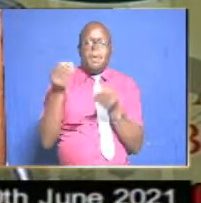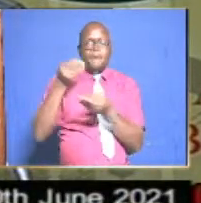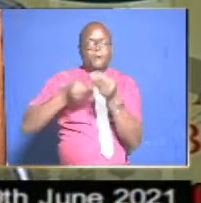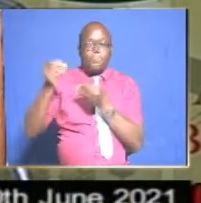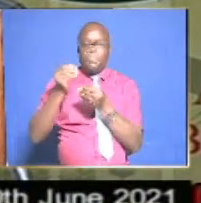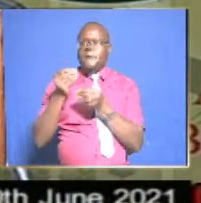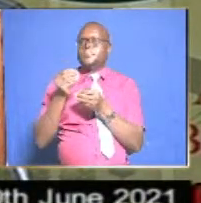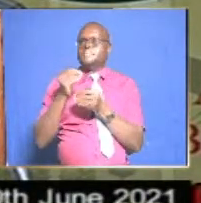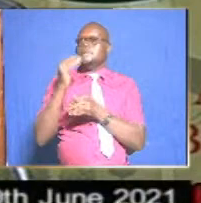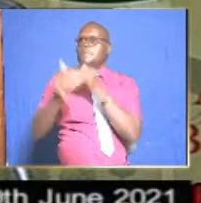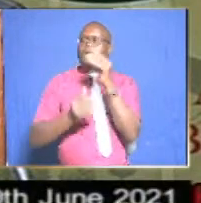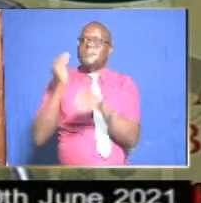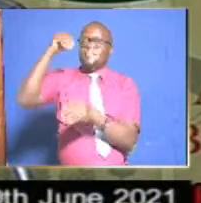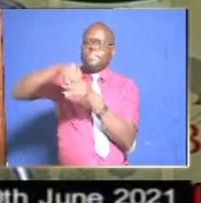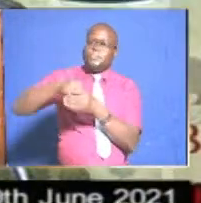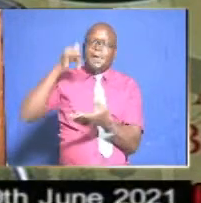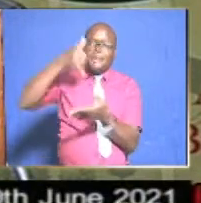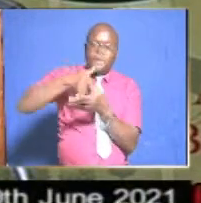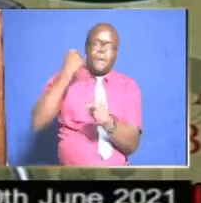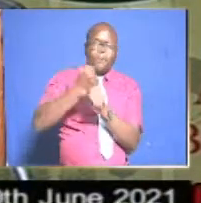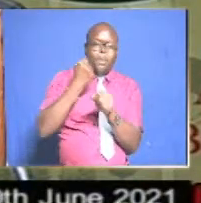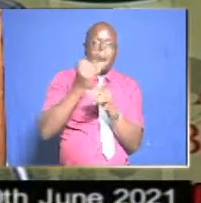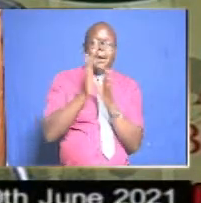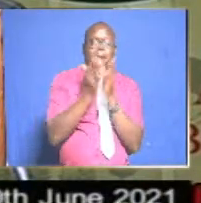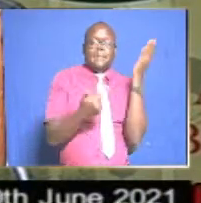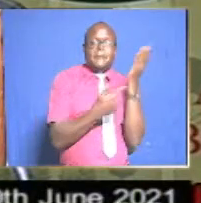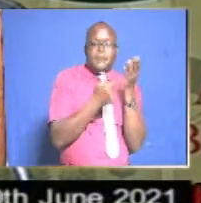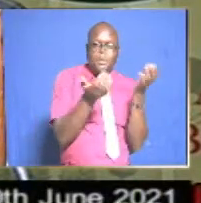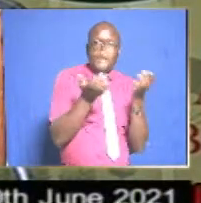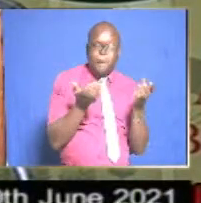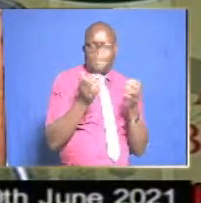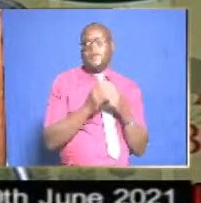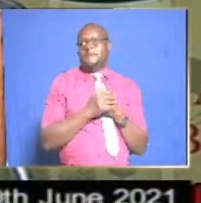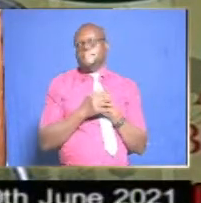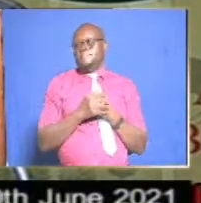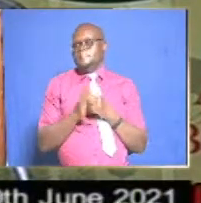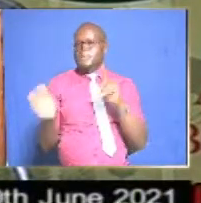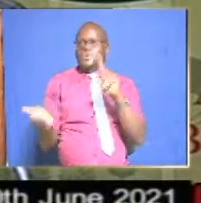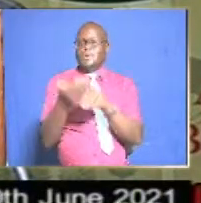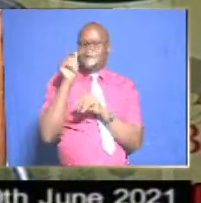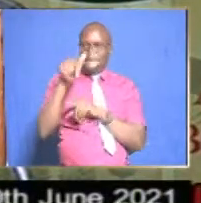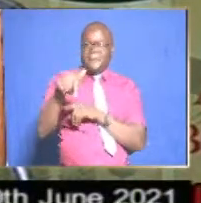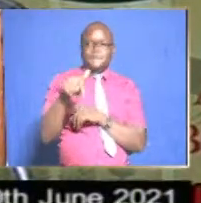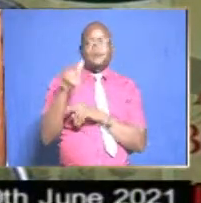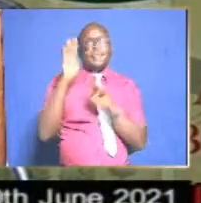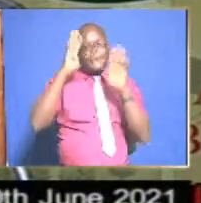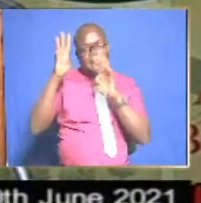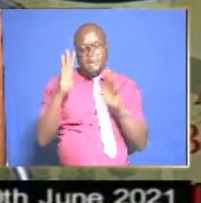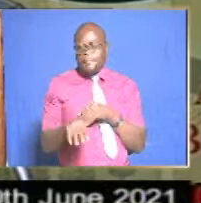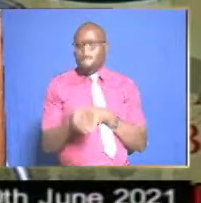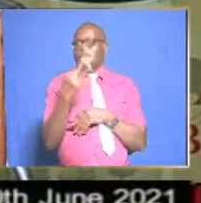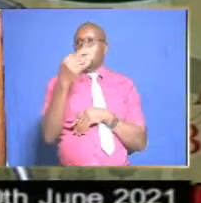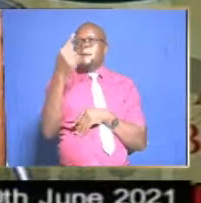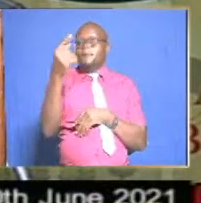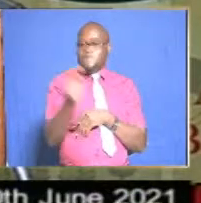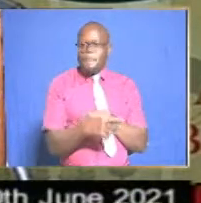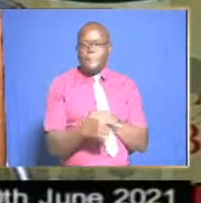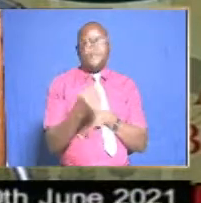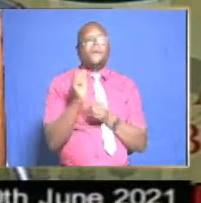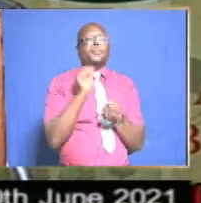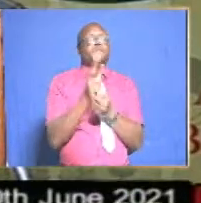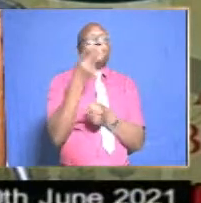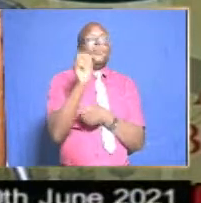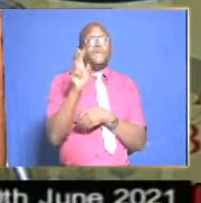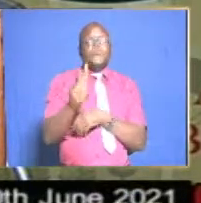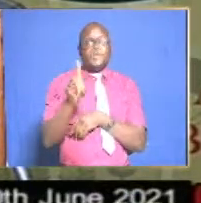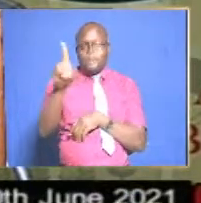processes, including functional and technical requirements. In order to actualize this initiative, 31st December 2021